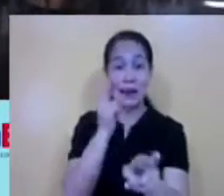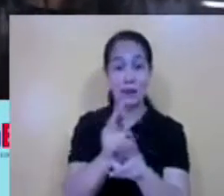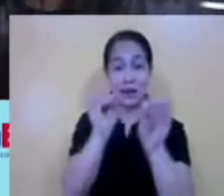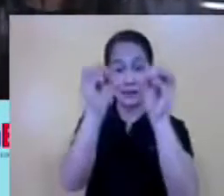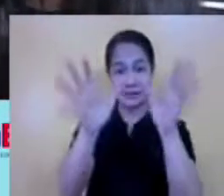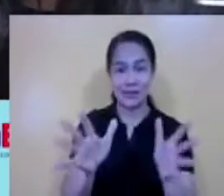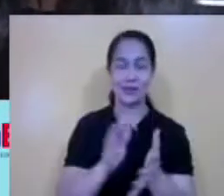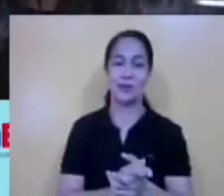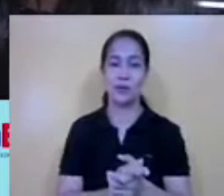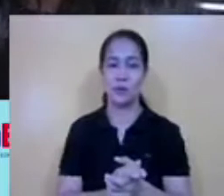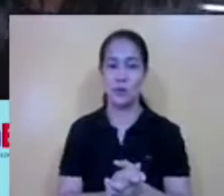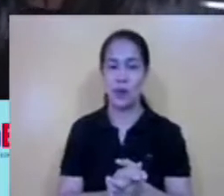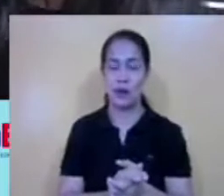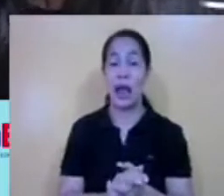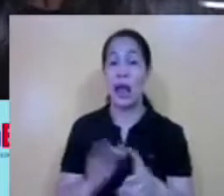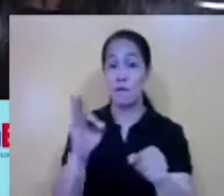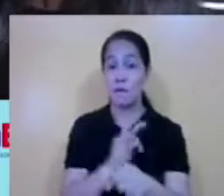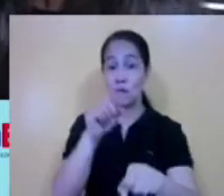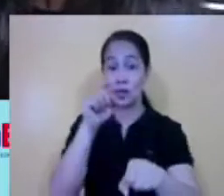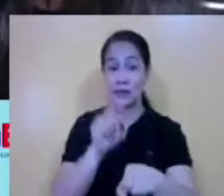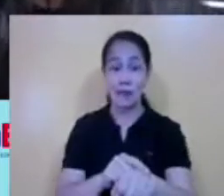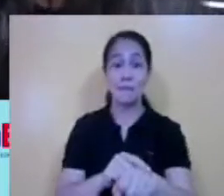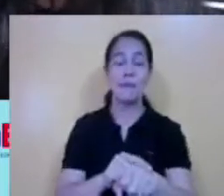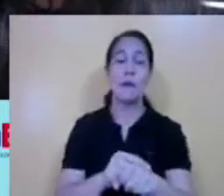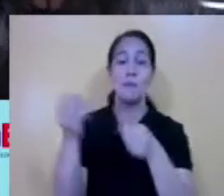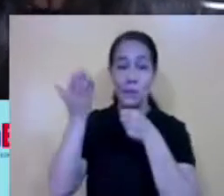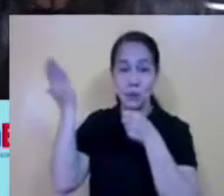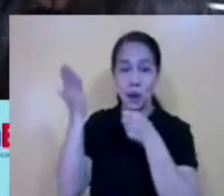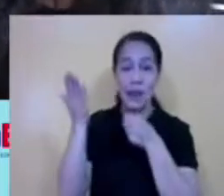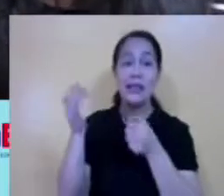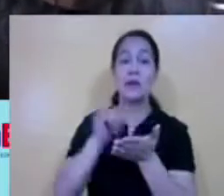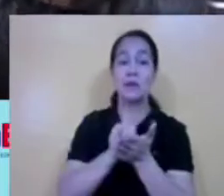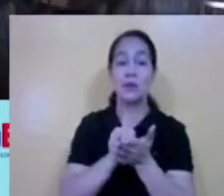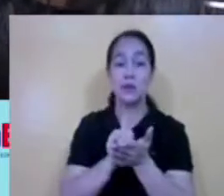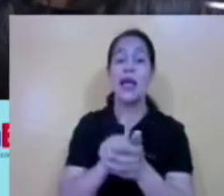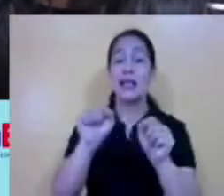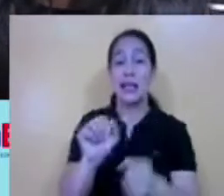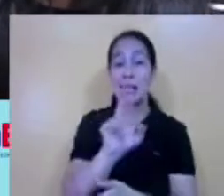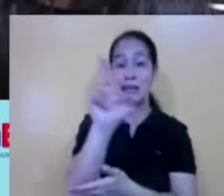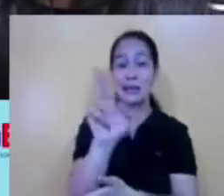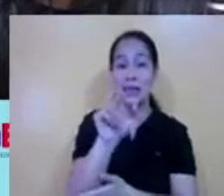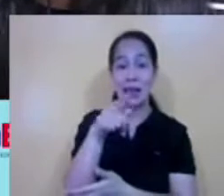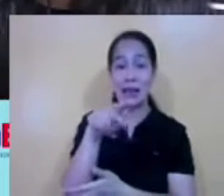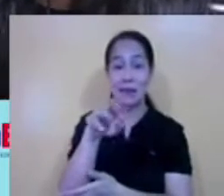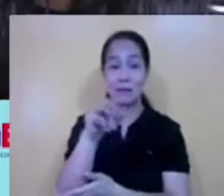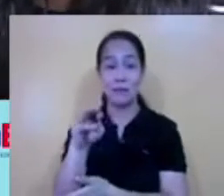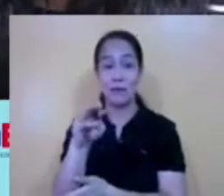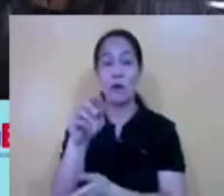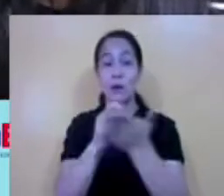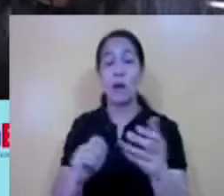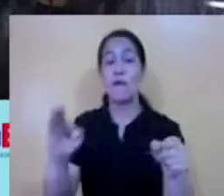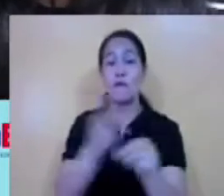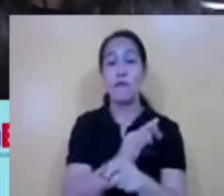our full-time teacher broadcasters, they are the only ones that can use our RPMS-PPST tool for full-time teacher